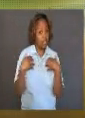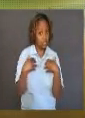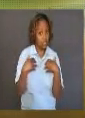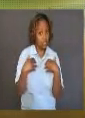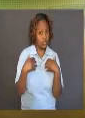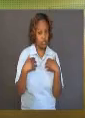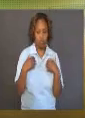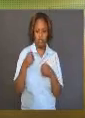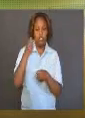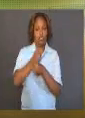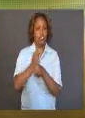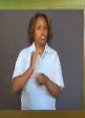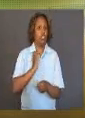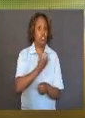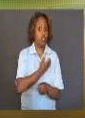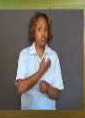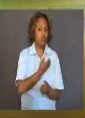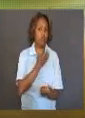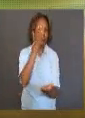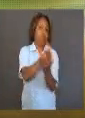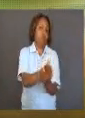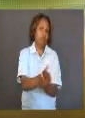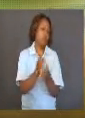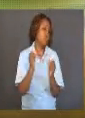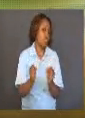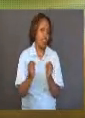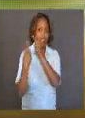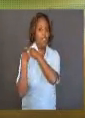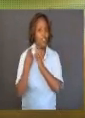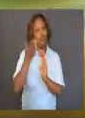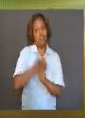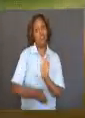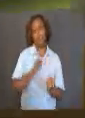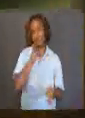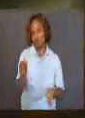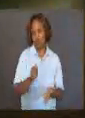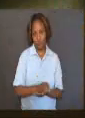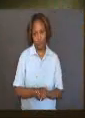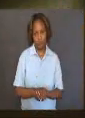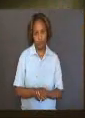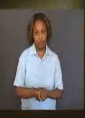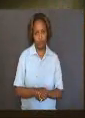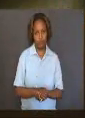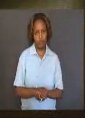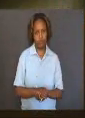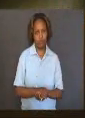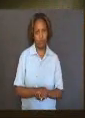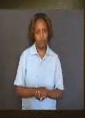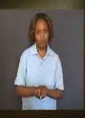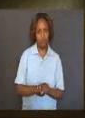that it stops people from fulfilling their responsibilities. So it is best